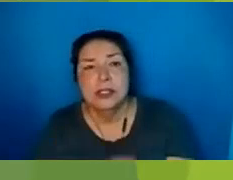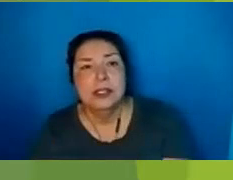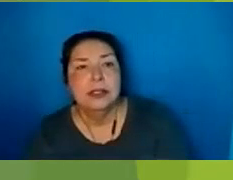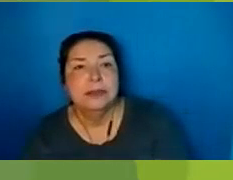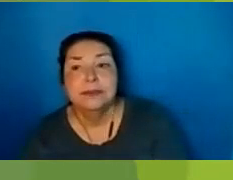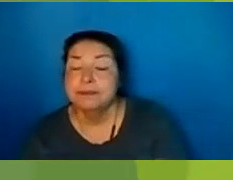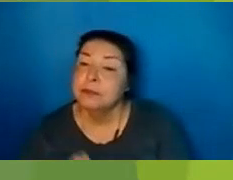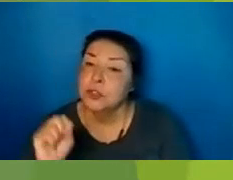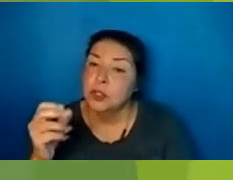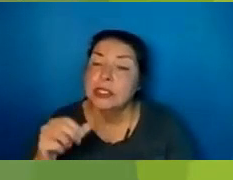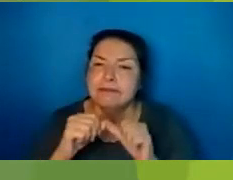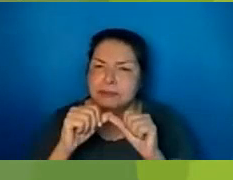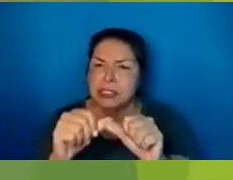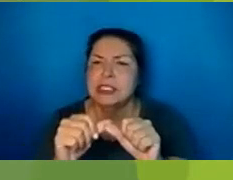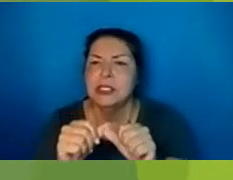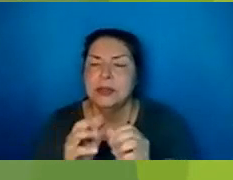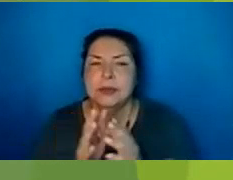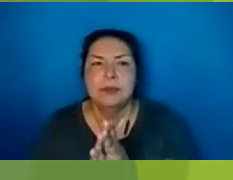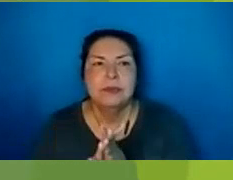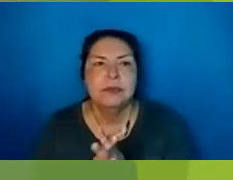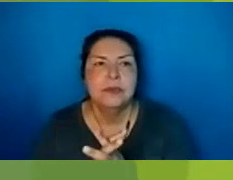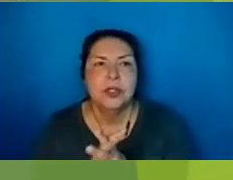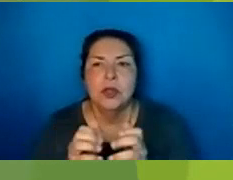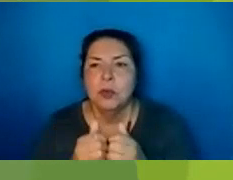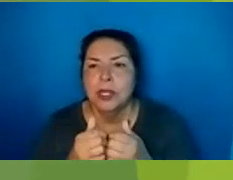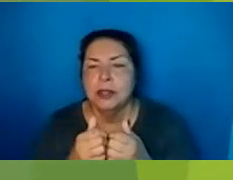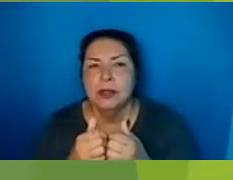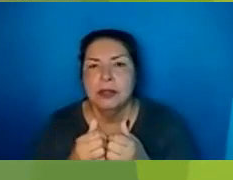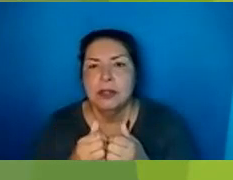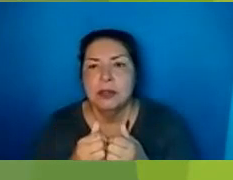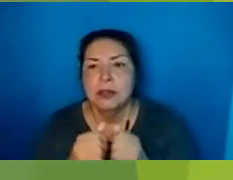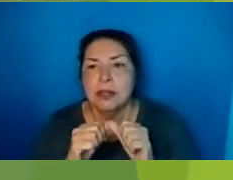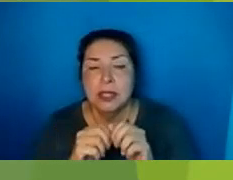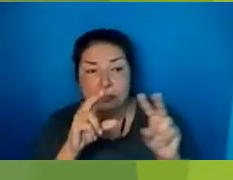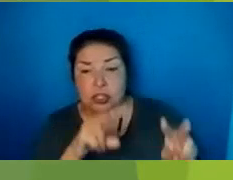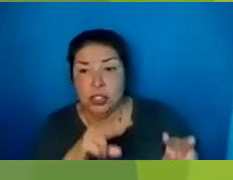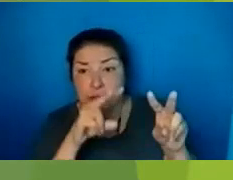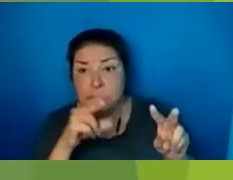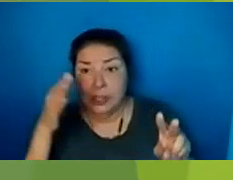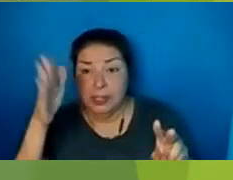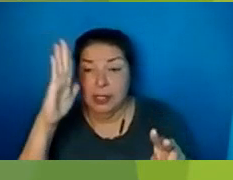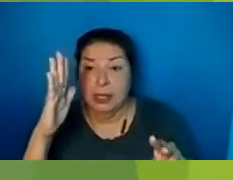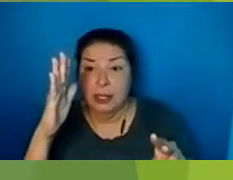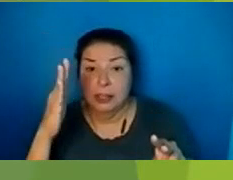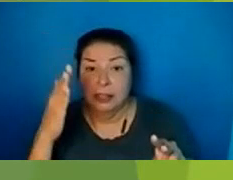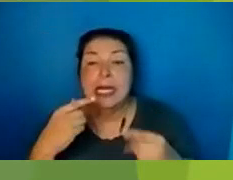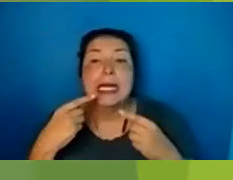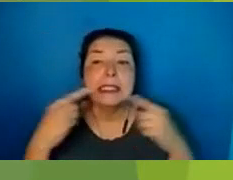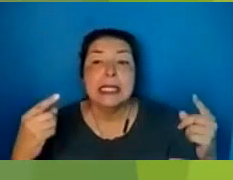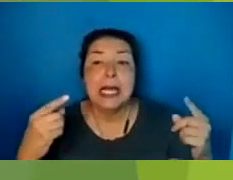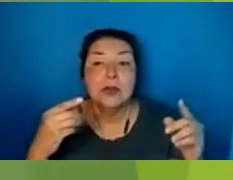And so let's continue to go on with the rest of the judgments that God has given against